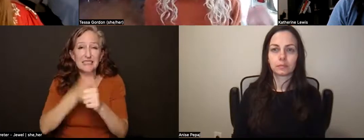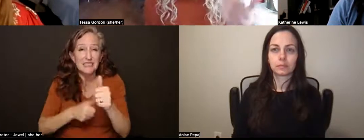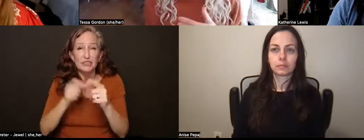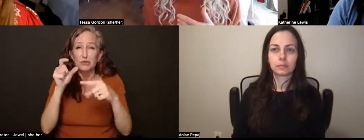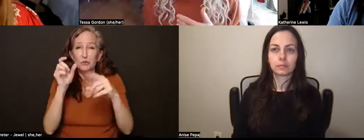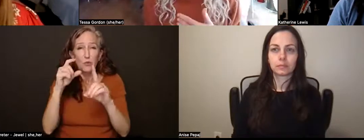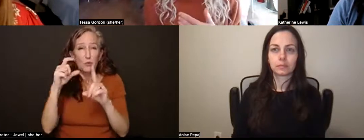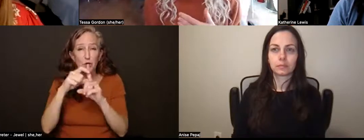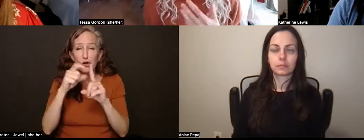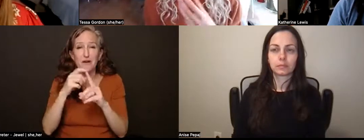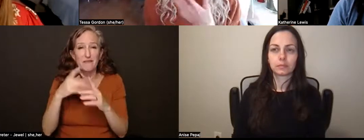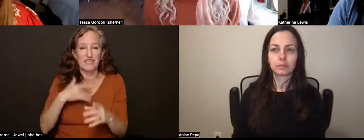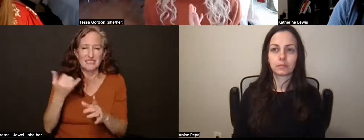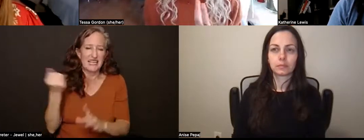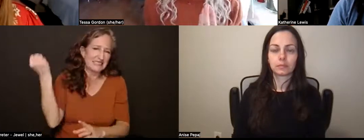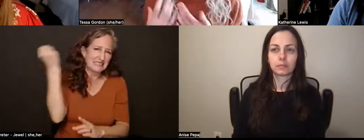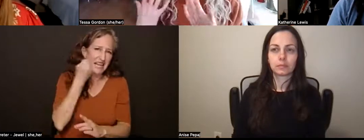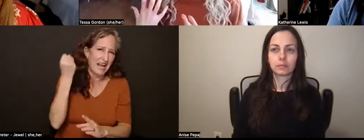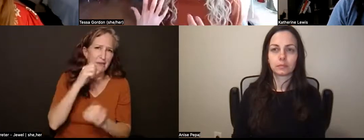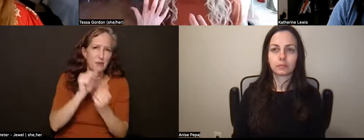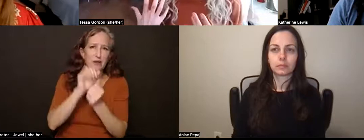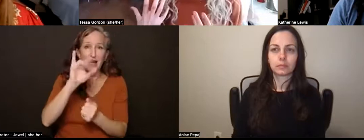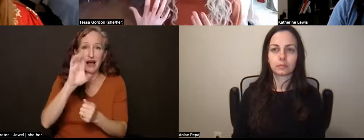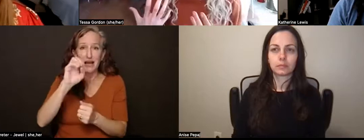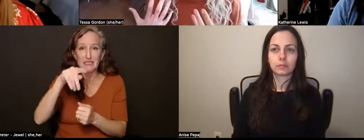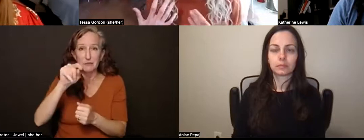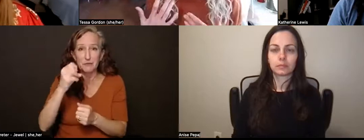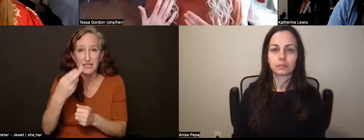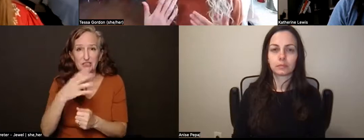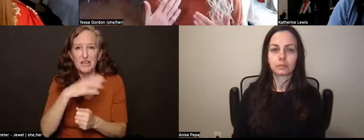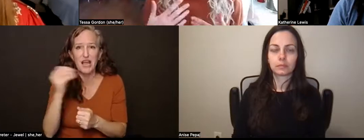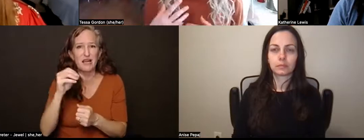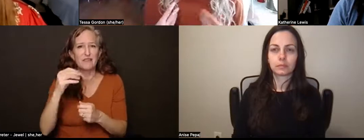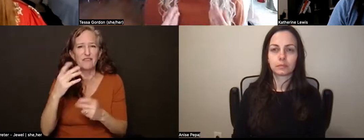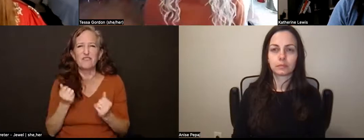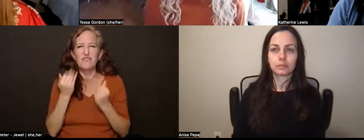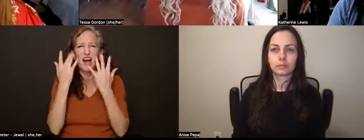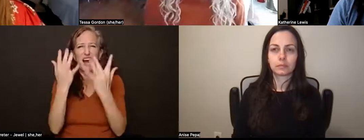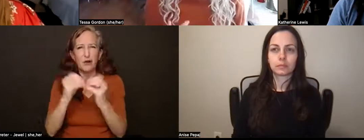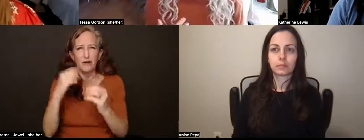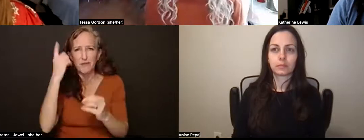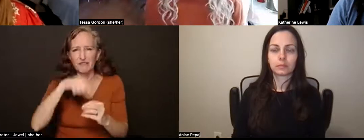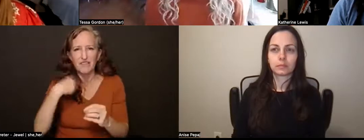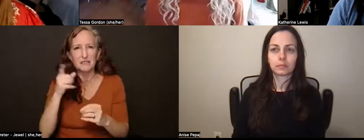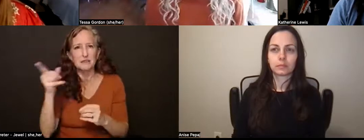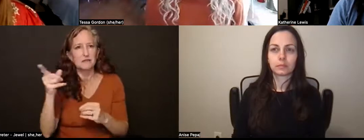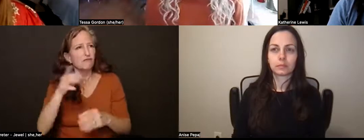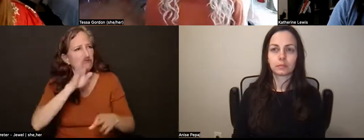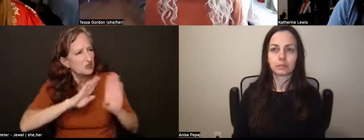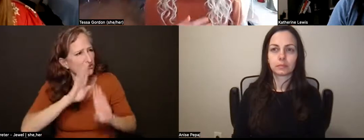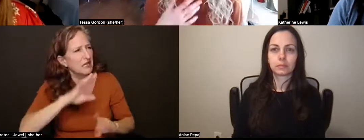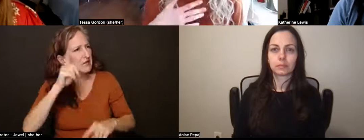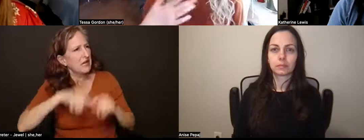is stabbing me with an ice pick and blowing me with a blowtorch inside my face. They're then getting frustrated that they can't understand